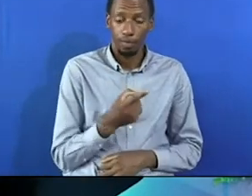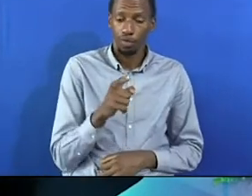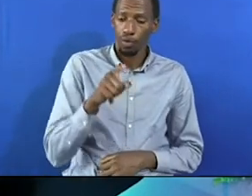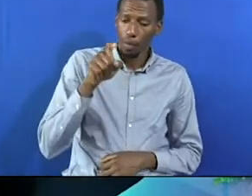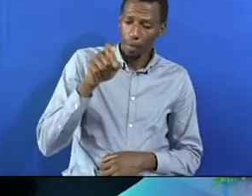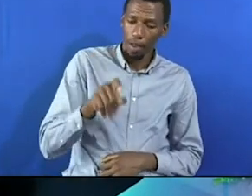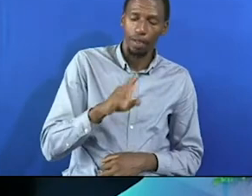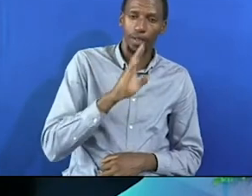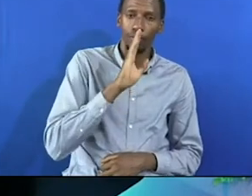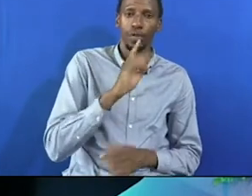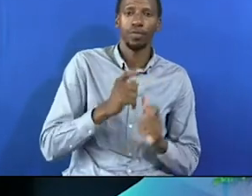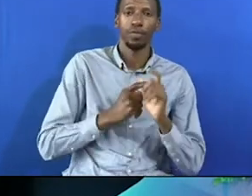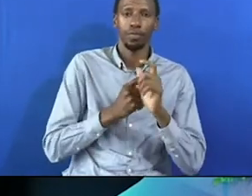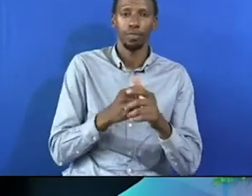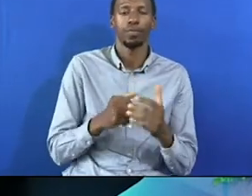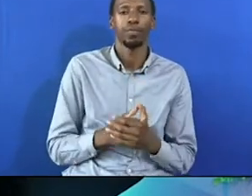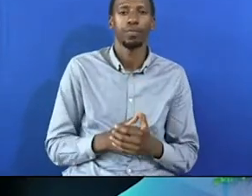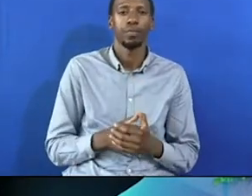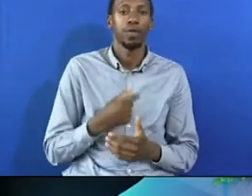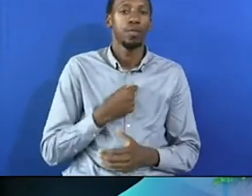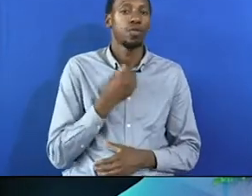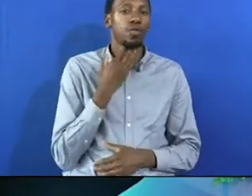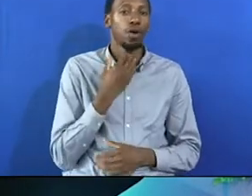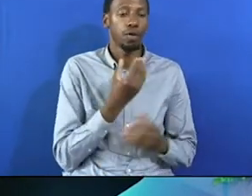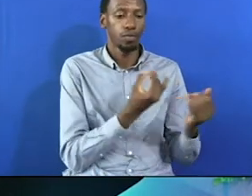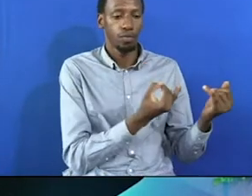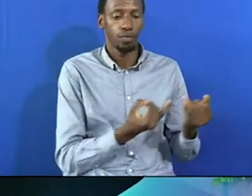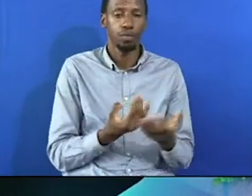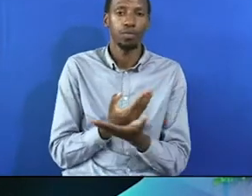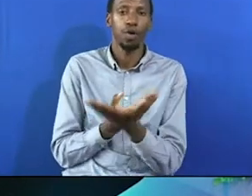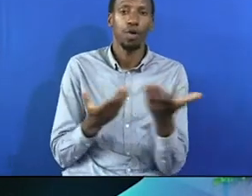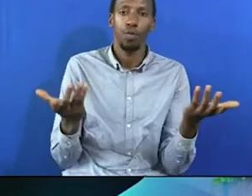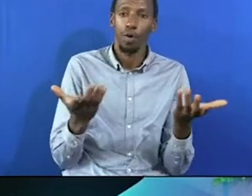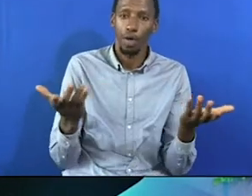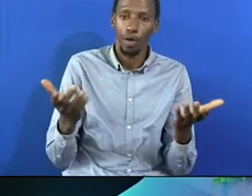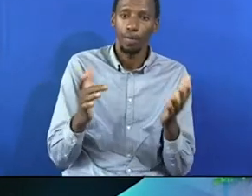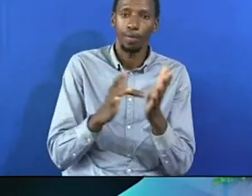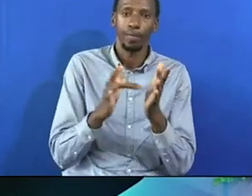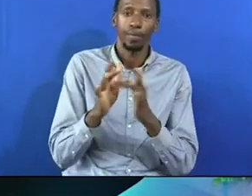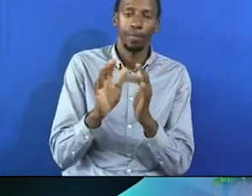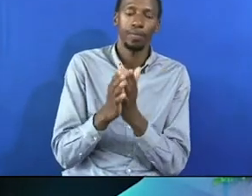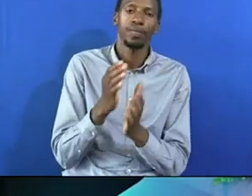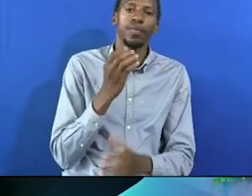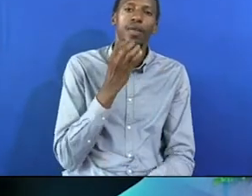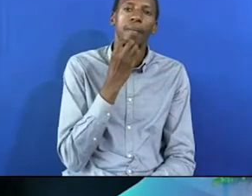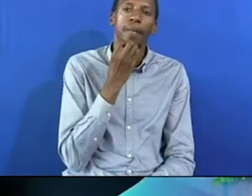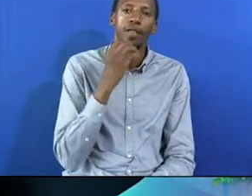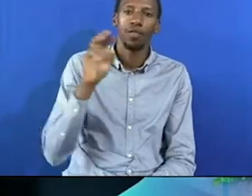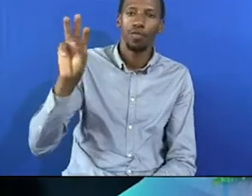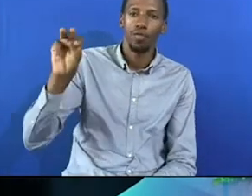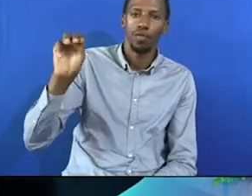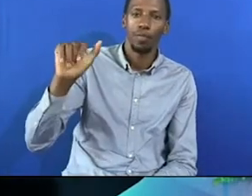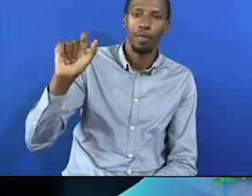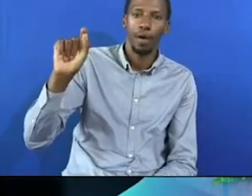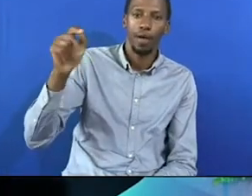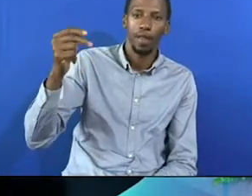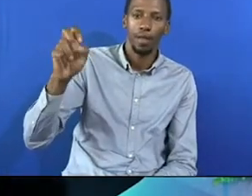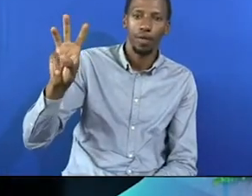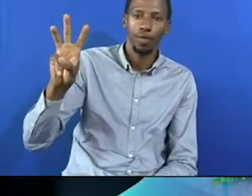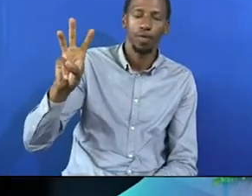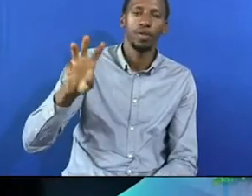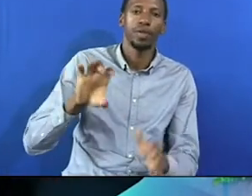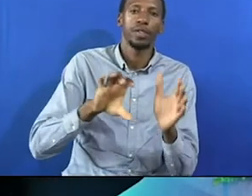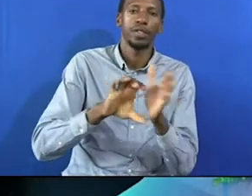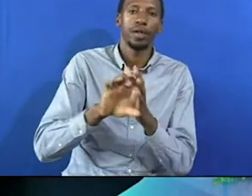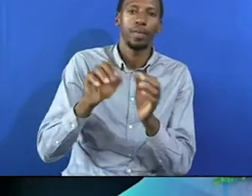gifted. I want to invite you to the book of Matthew, chapter 19, verse